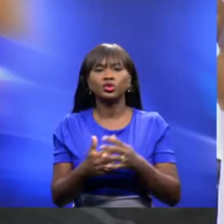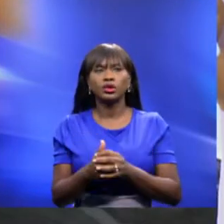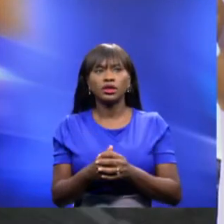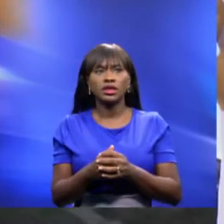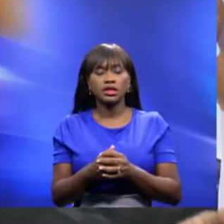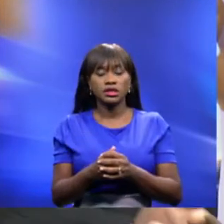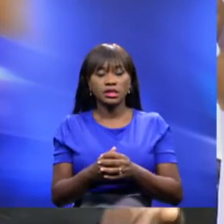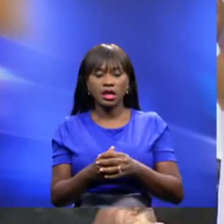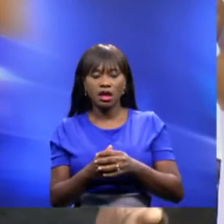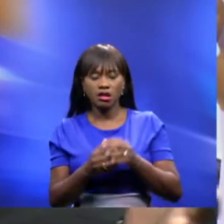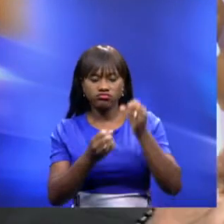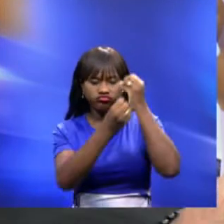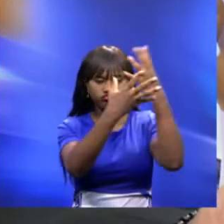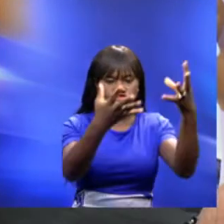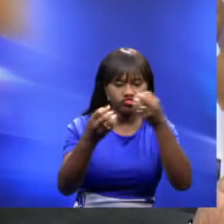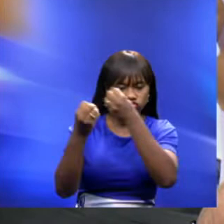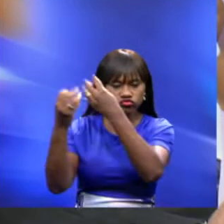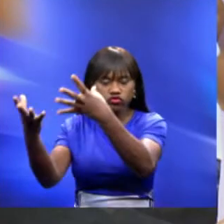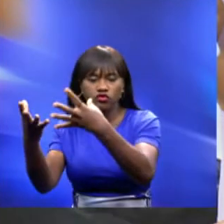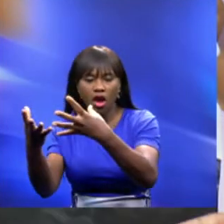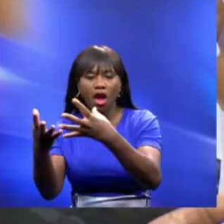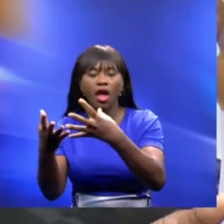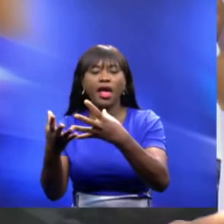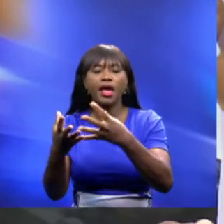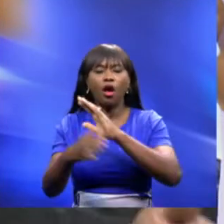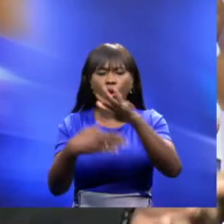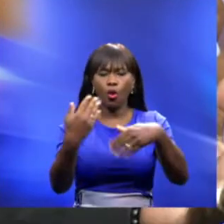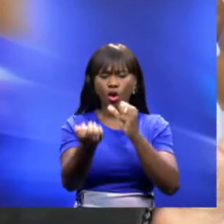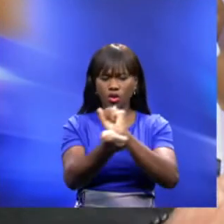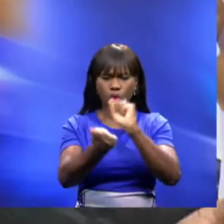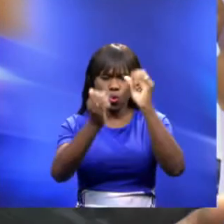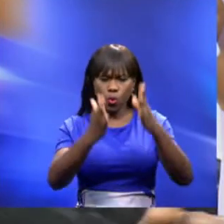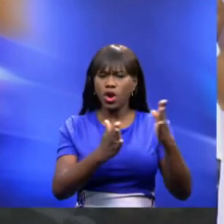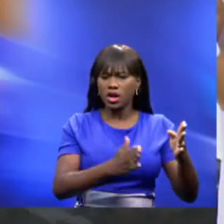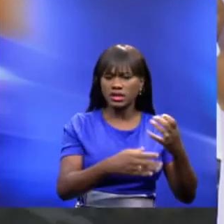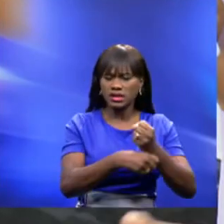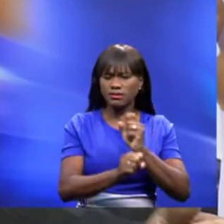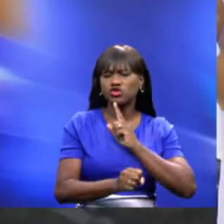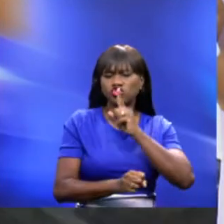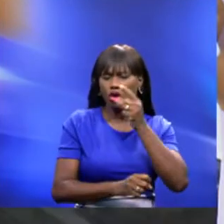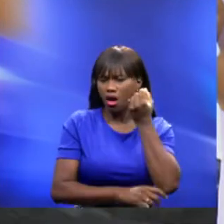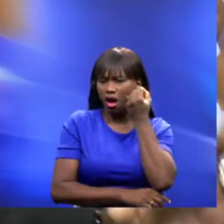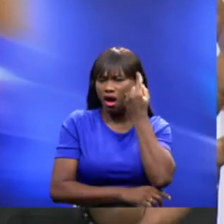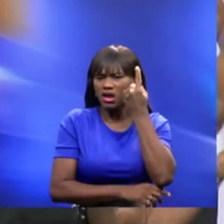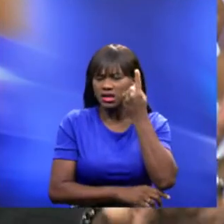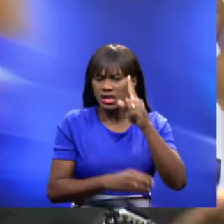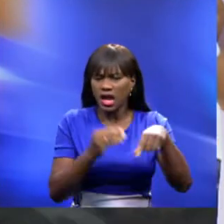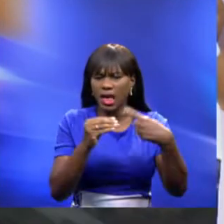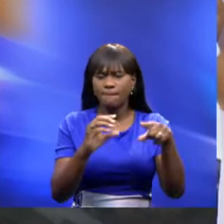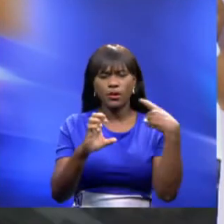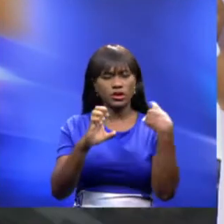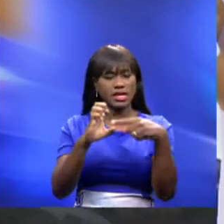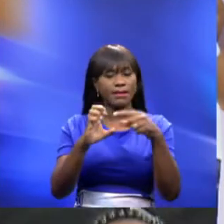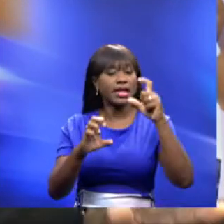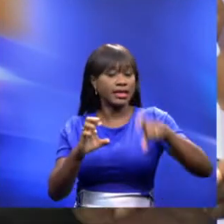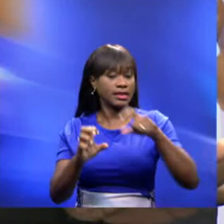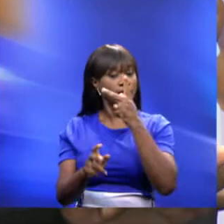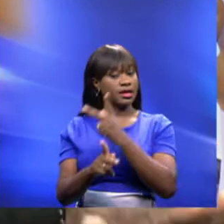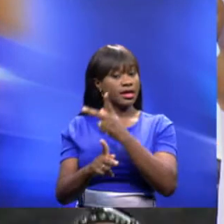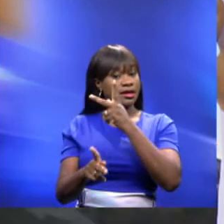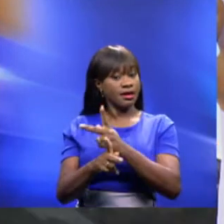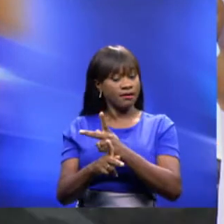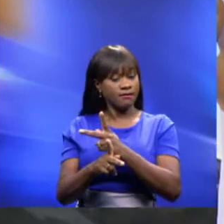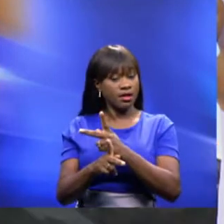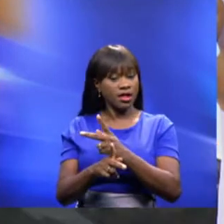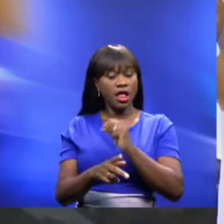promote awareness with your users or your employees, ensuring that they understand emails, be careful with your emails,